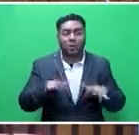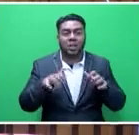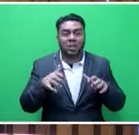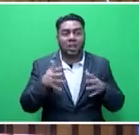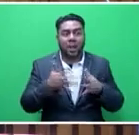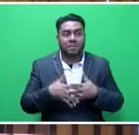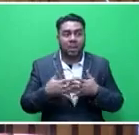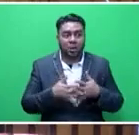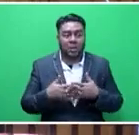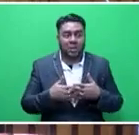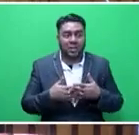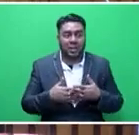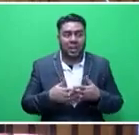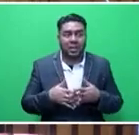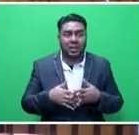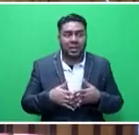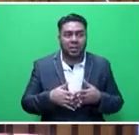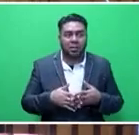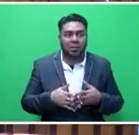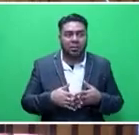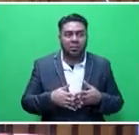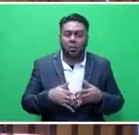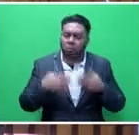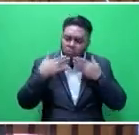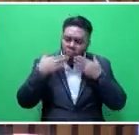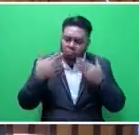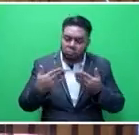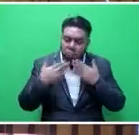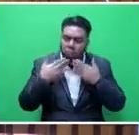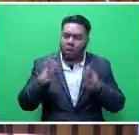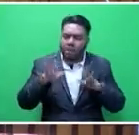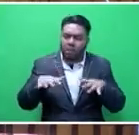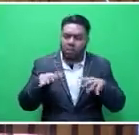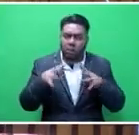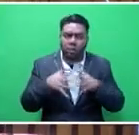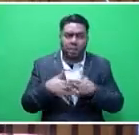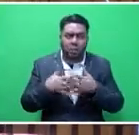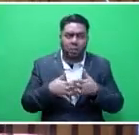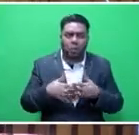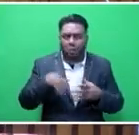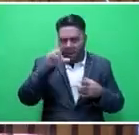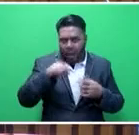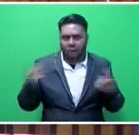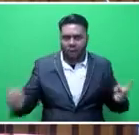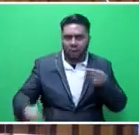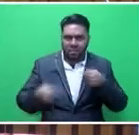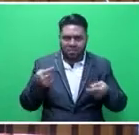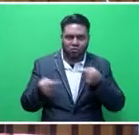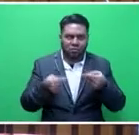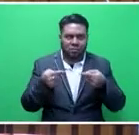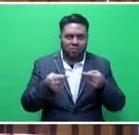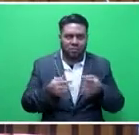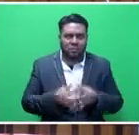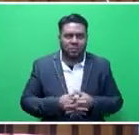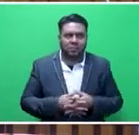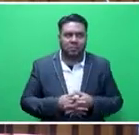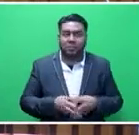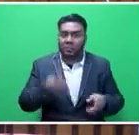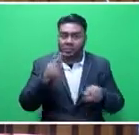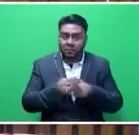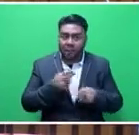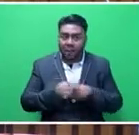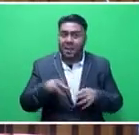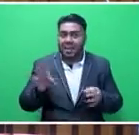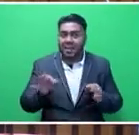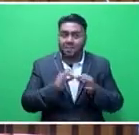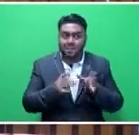Tobacco, as well as it has done, we're very grateful to British American Tobacco, there'll be some competition now. There are farmers in